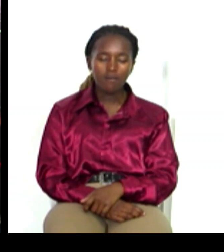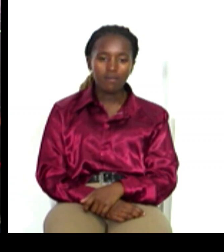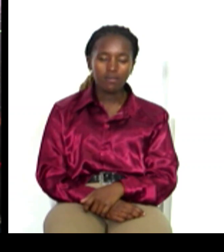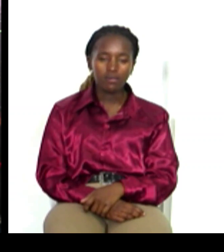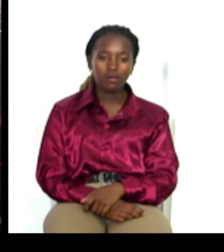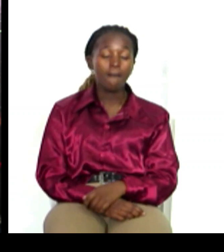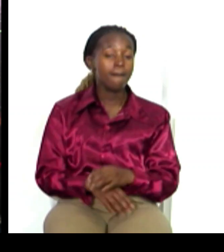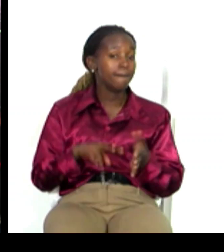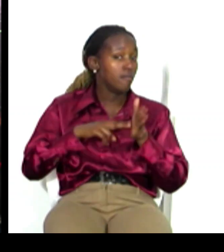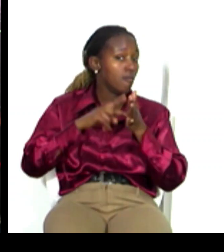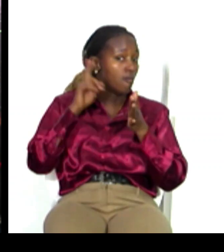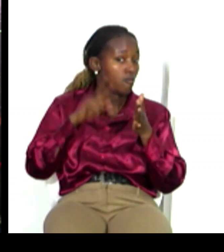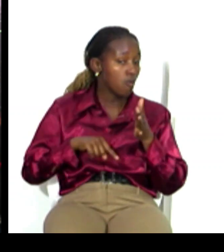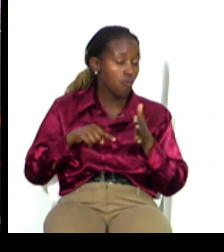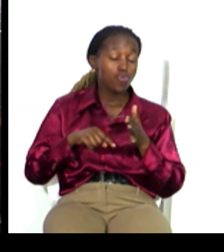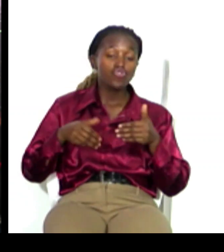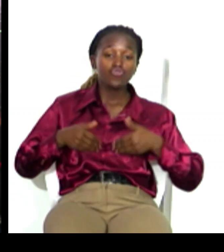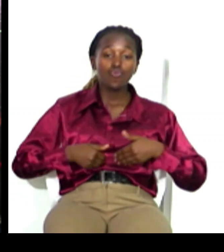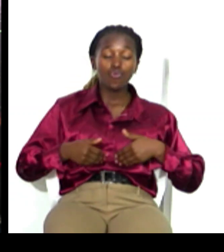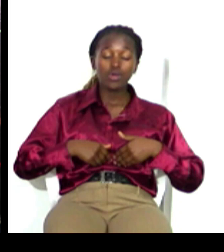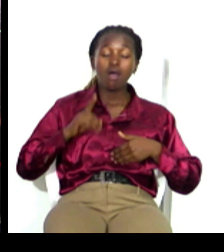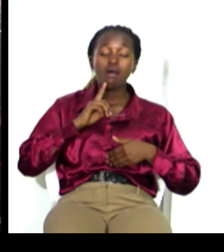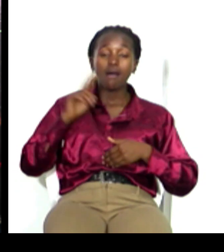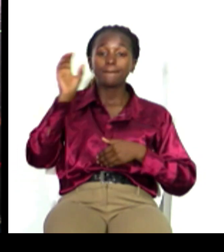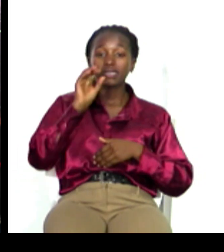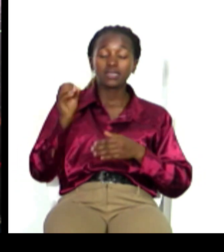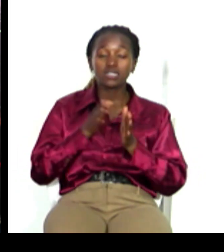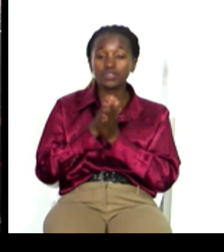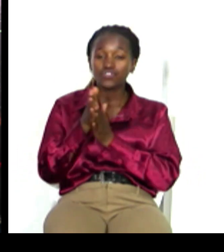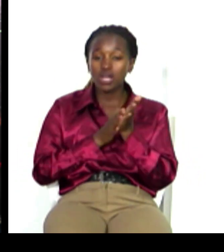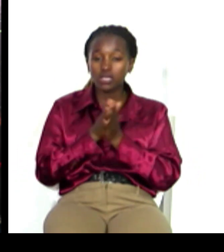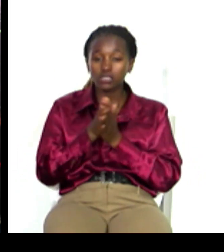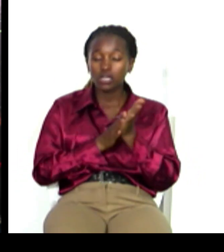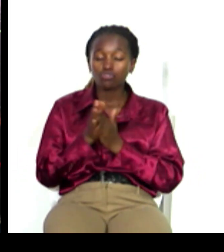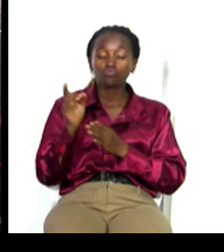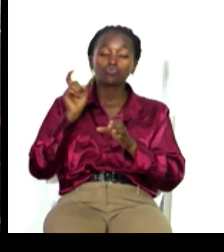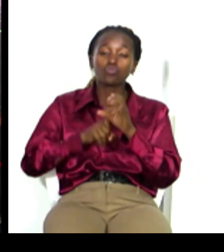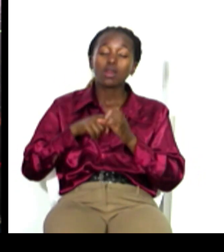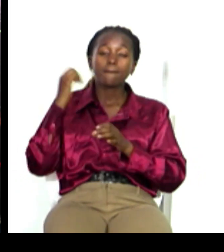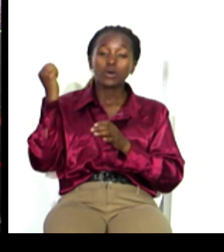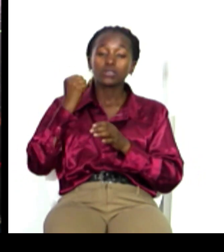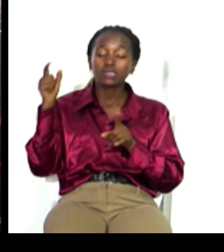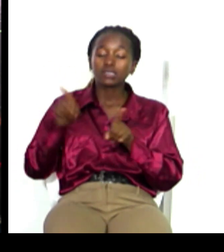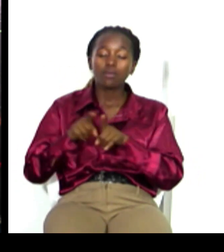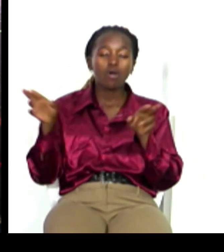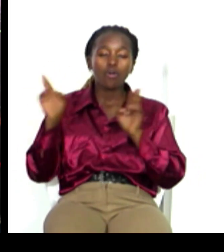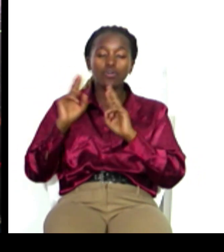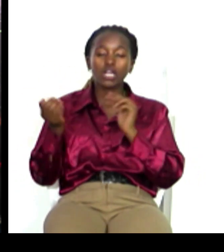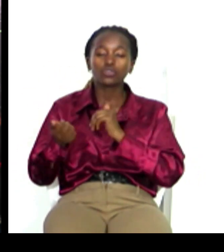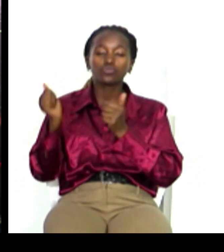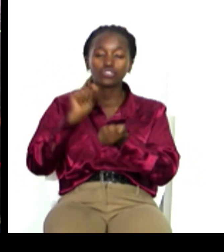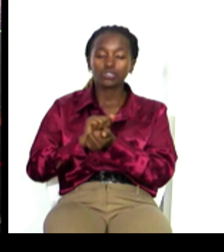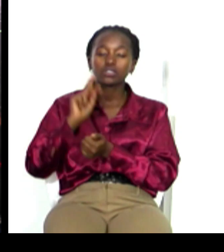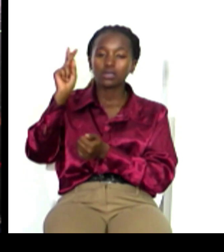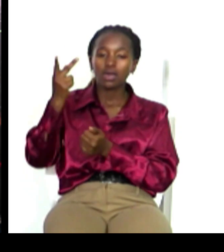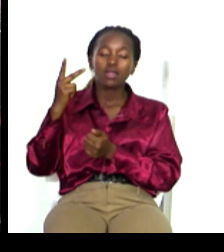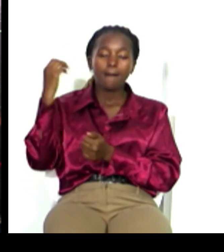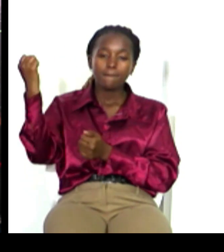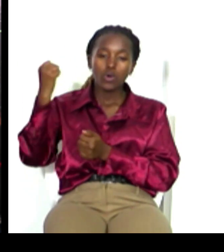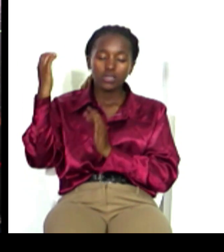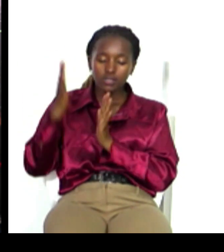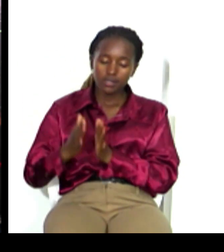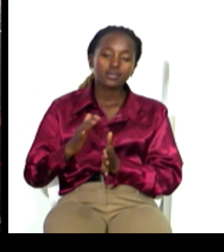are fully interested in politics, and they are going to be the game changer in Kenyan politics right now, as you are